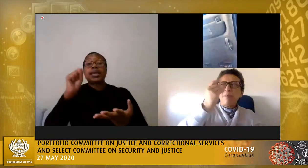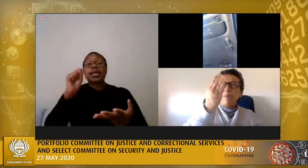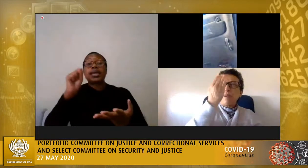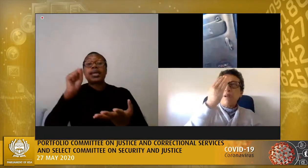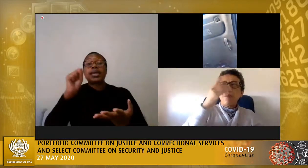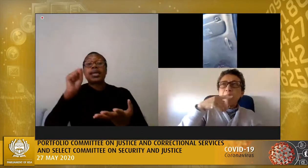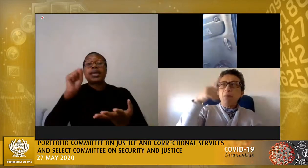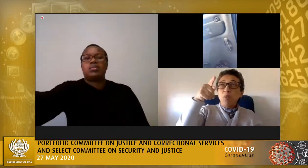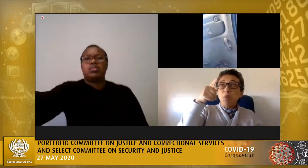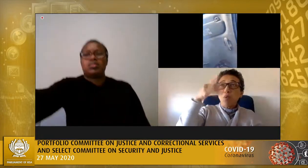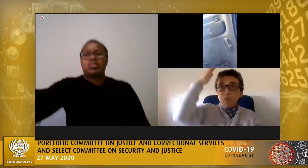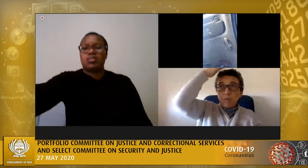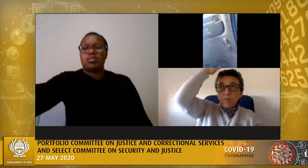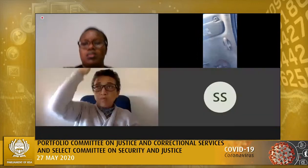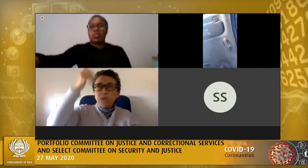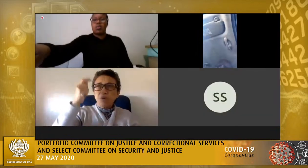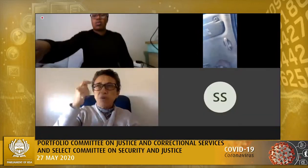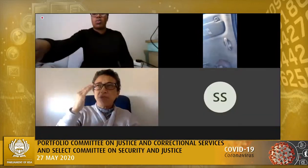that a